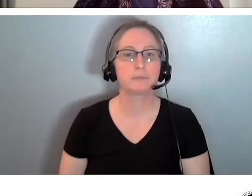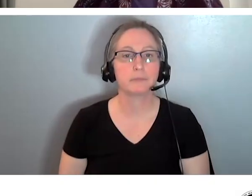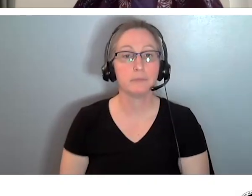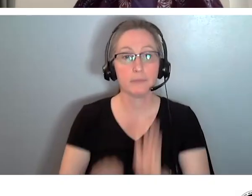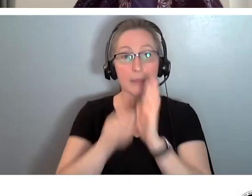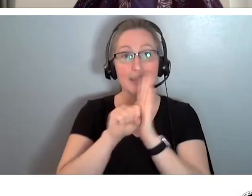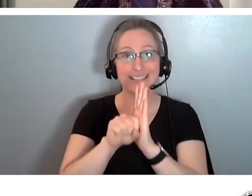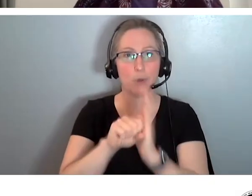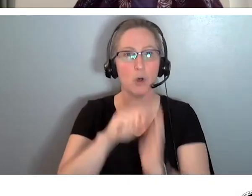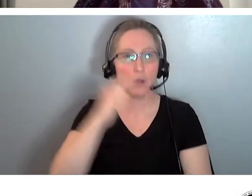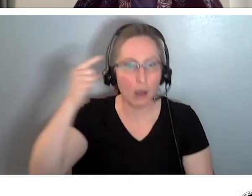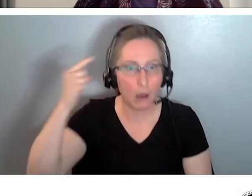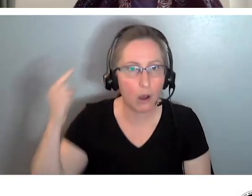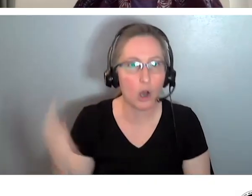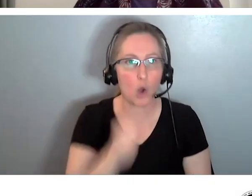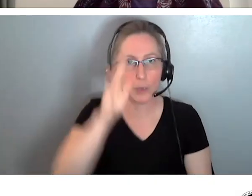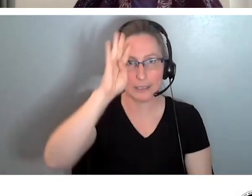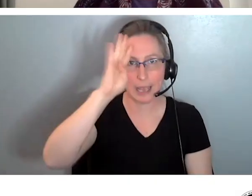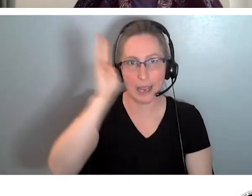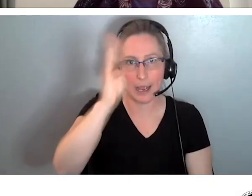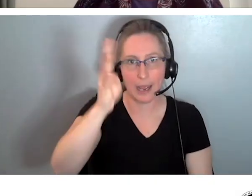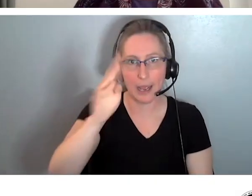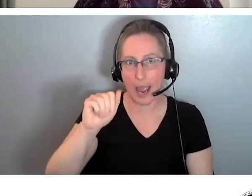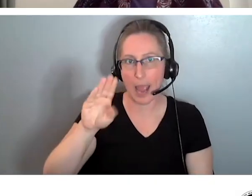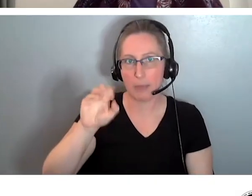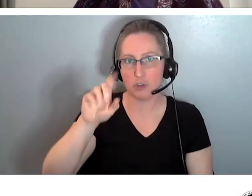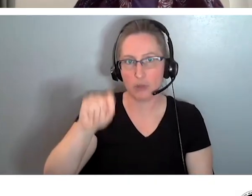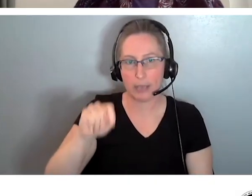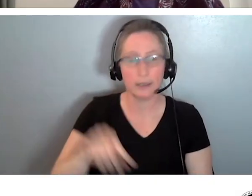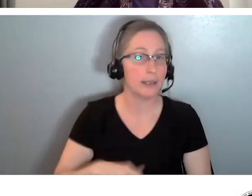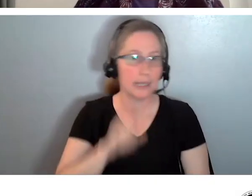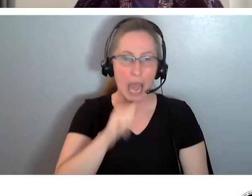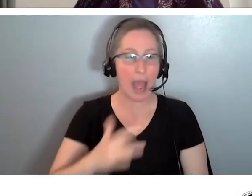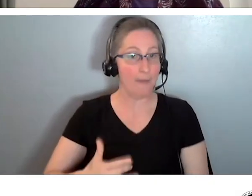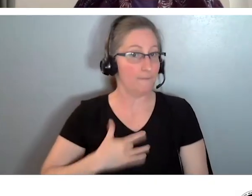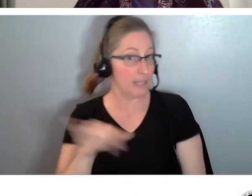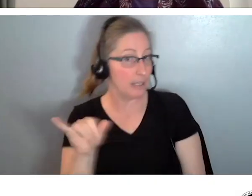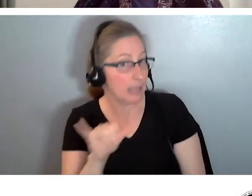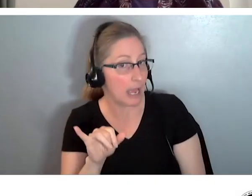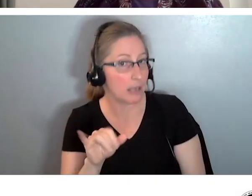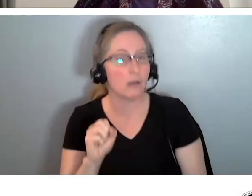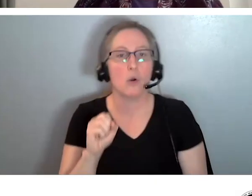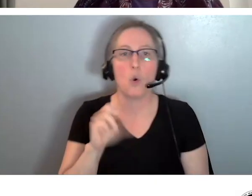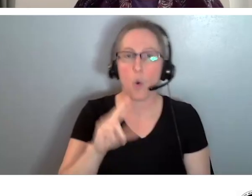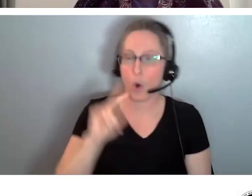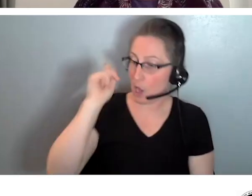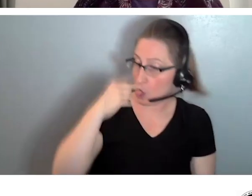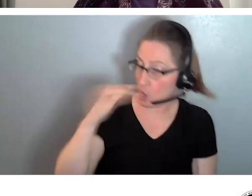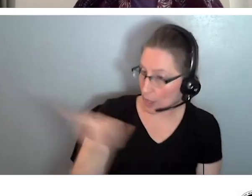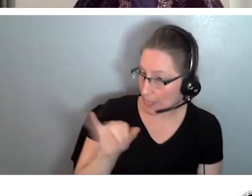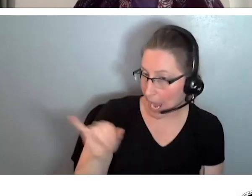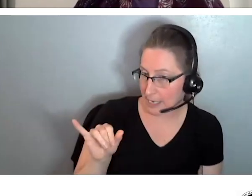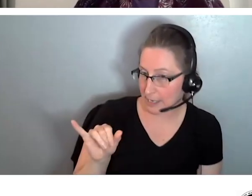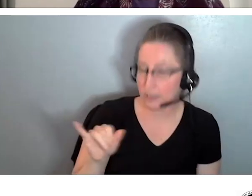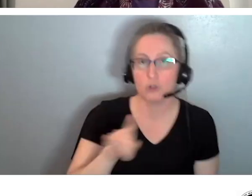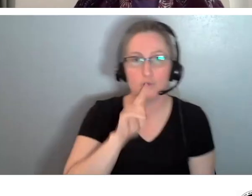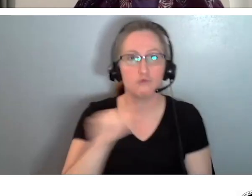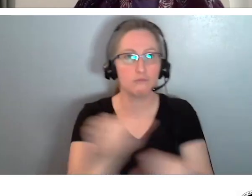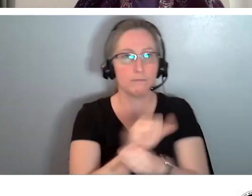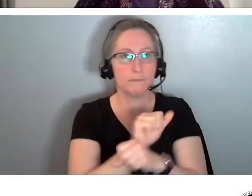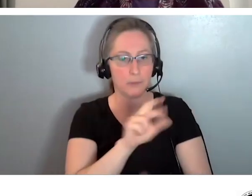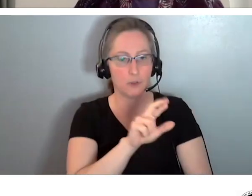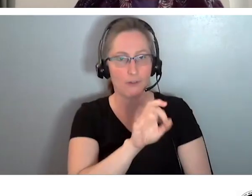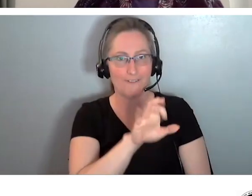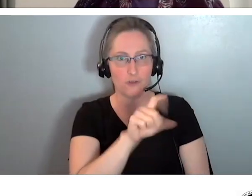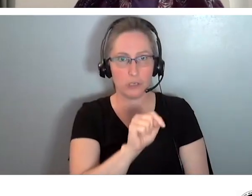is always abstract. It does not feel like or necessarily look like the referent